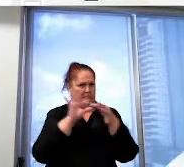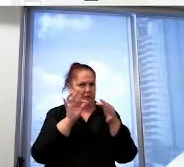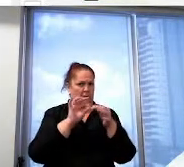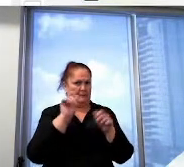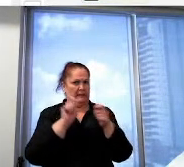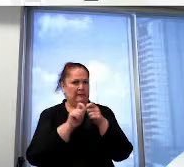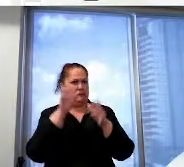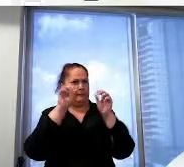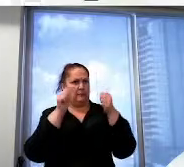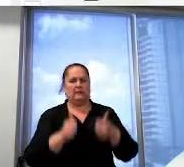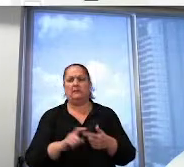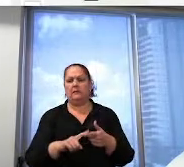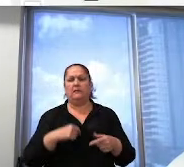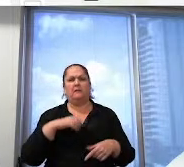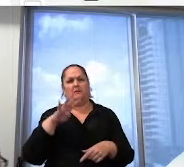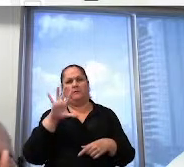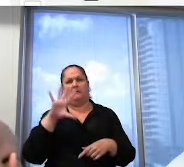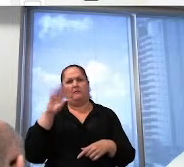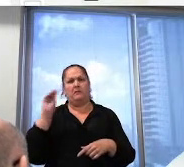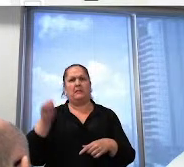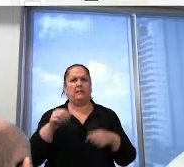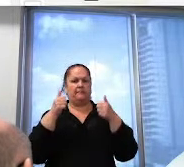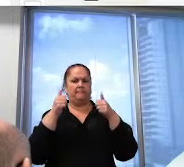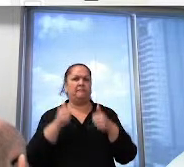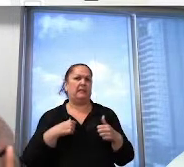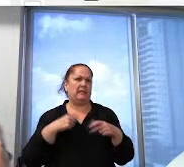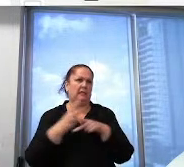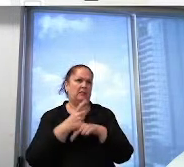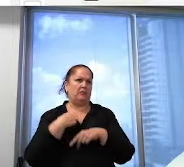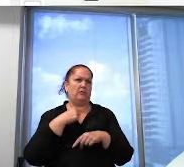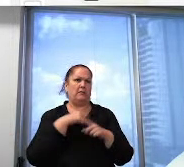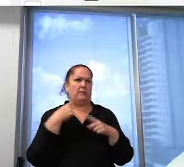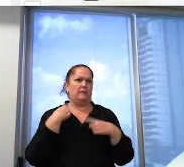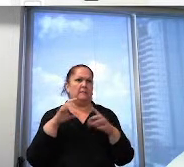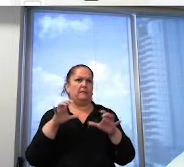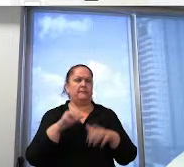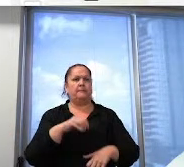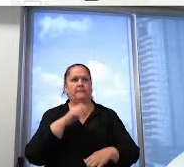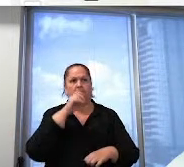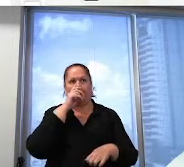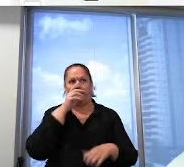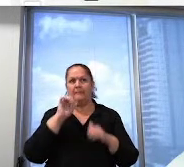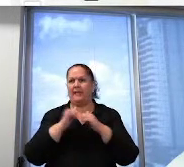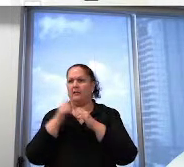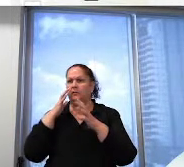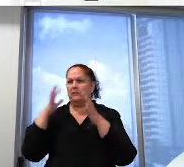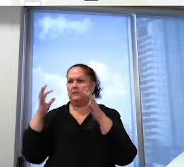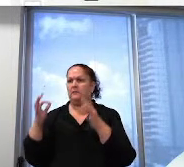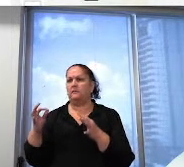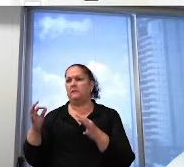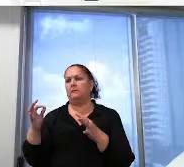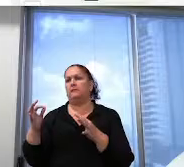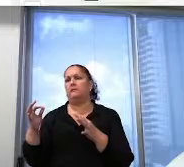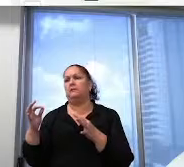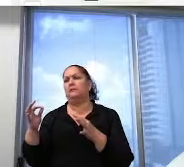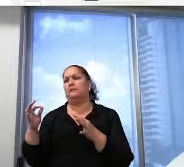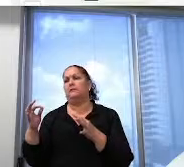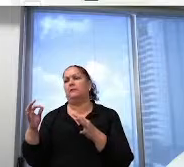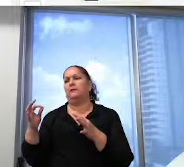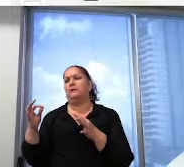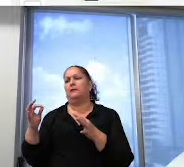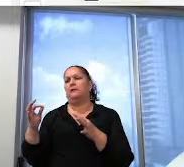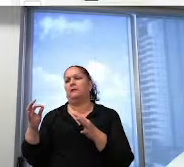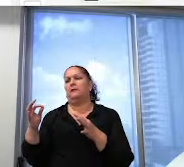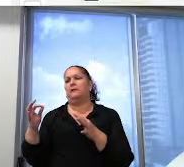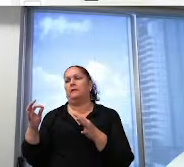it's between the 4 to 5% is what we're seeing in the system and the calculations that we made. And how do you determine